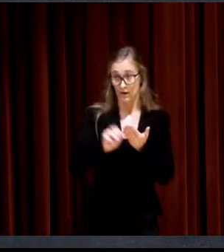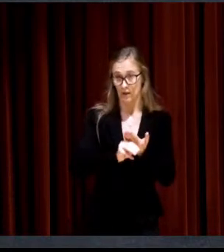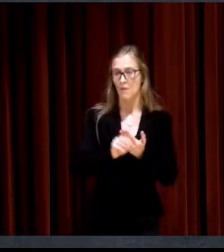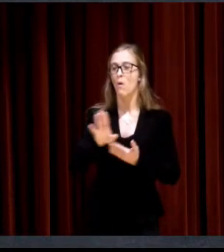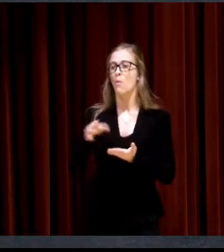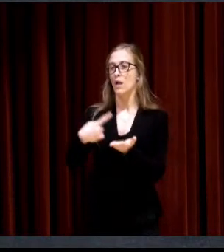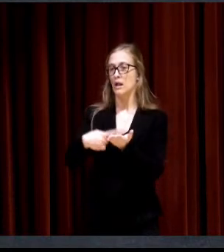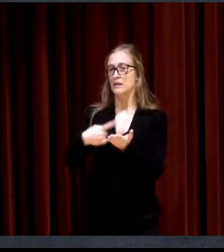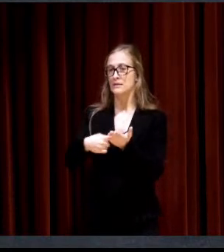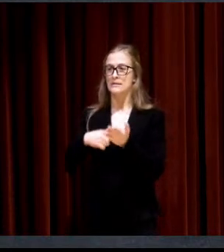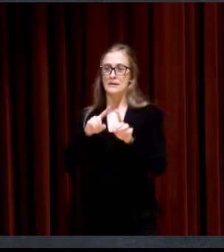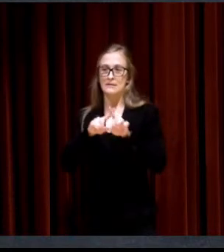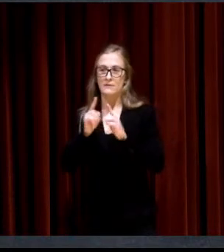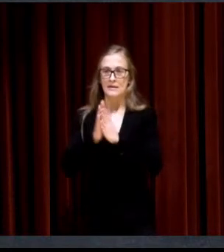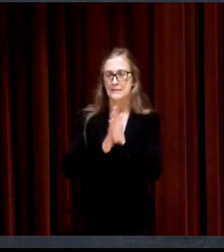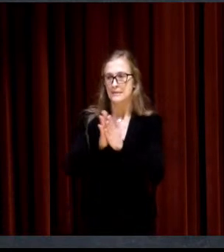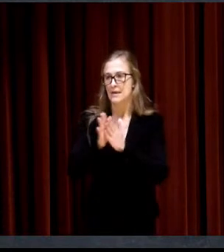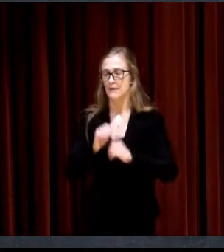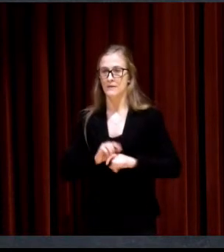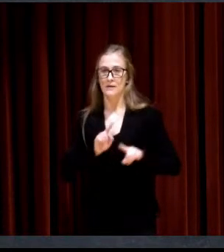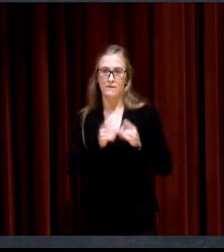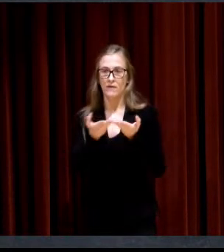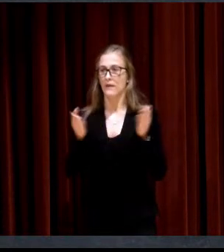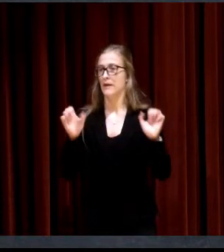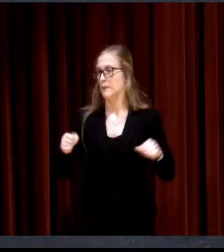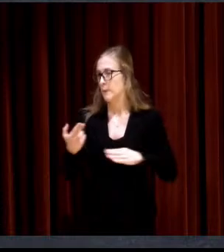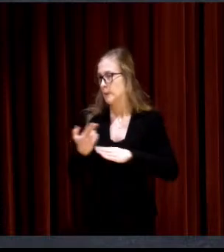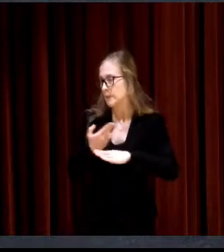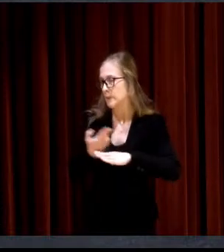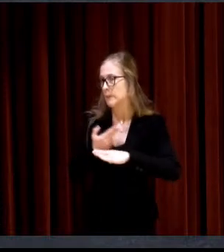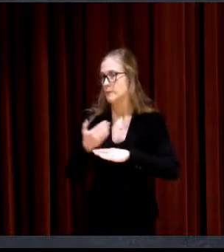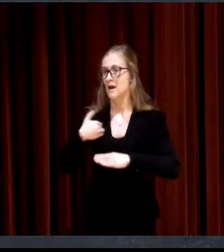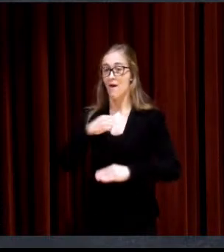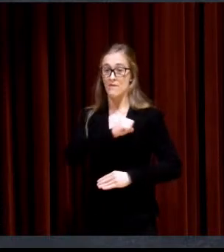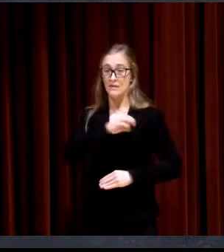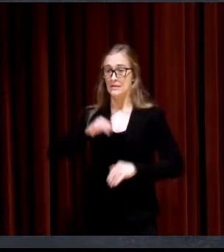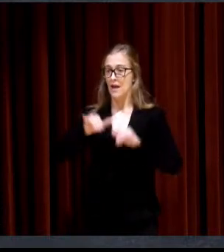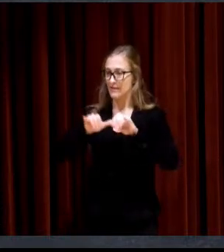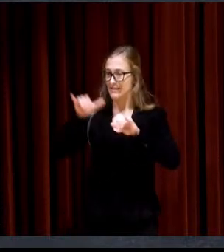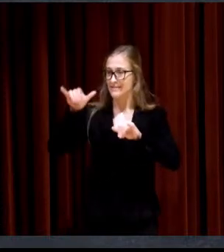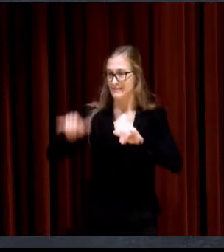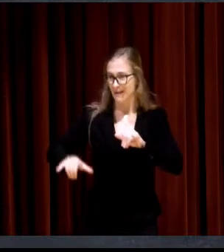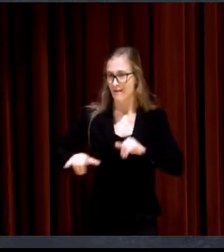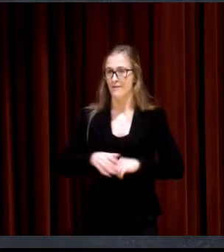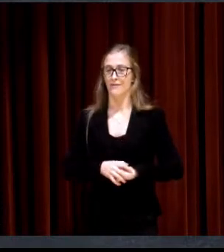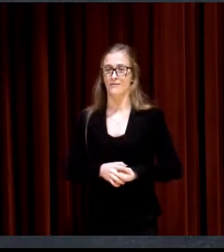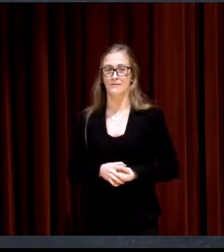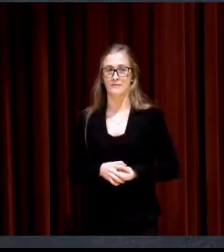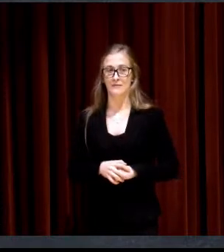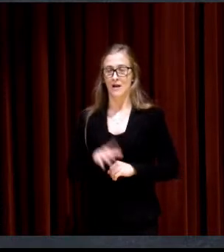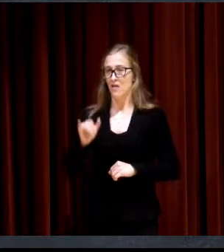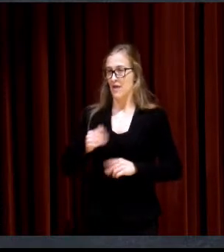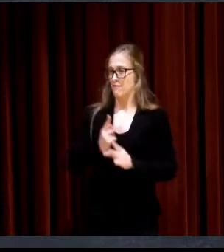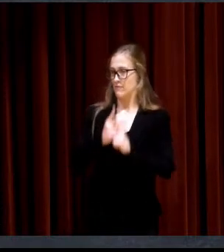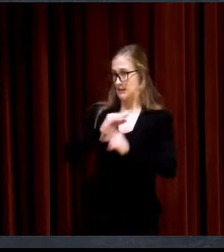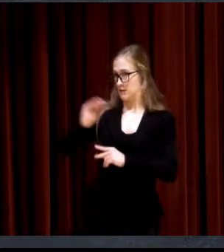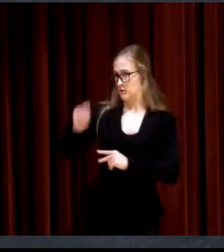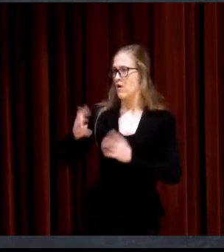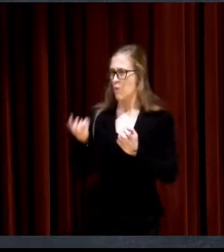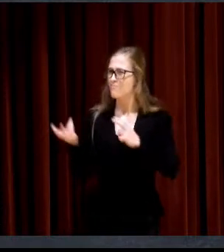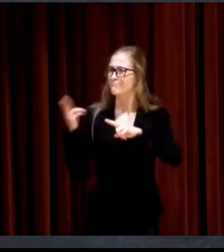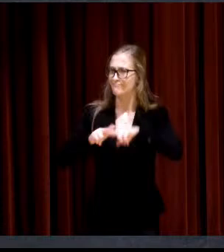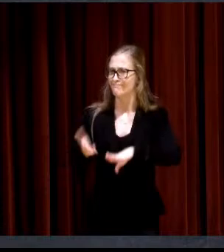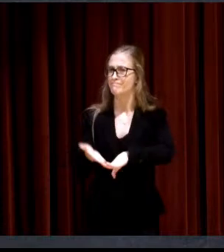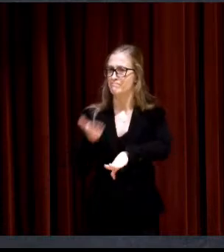about incentives and different things that we could use to have staff stay and remain, to raise that retention rate in the